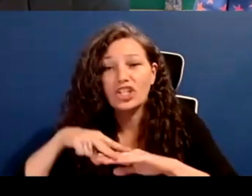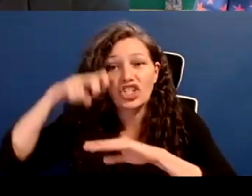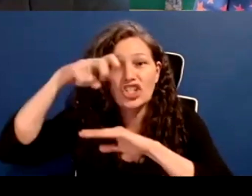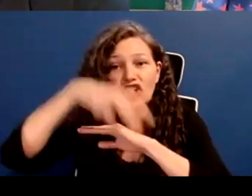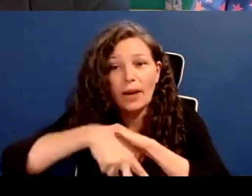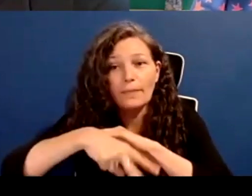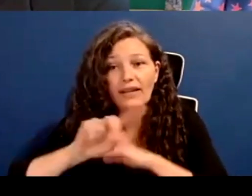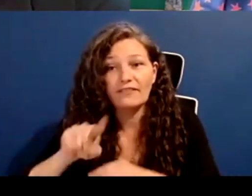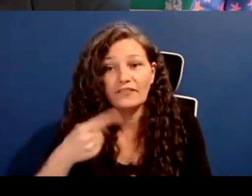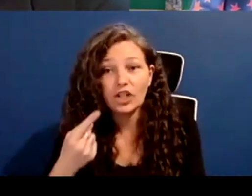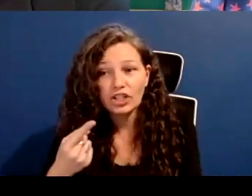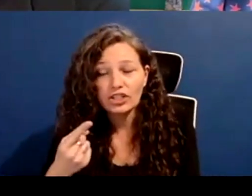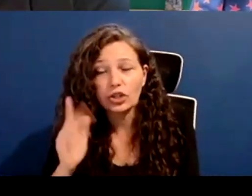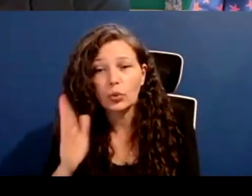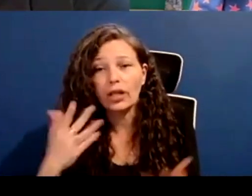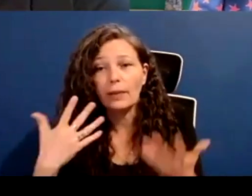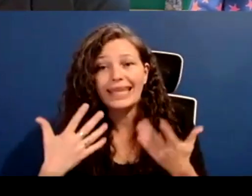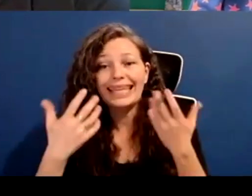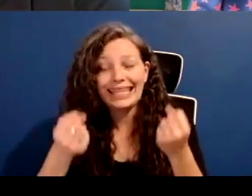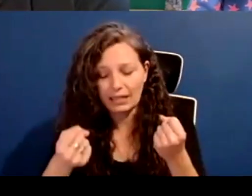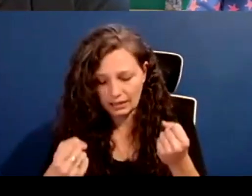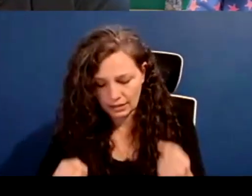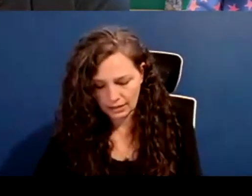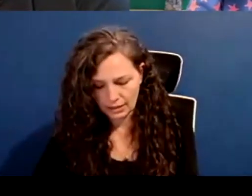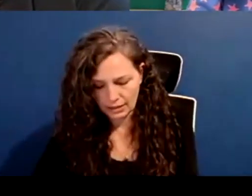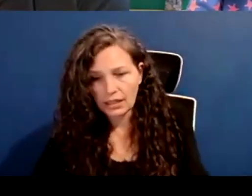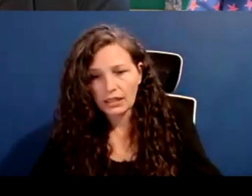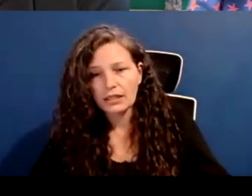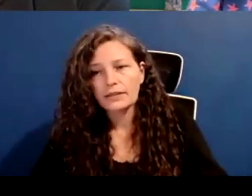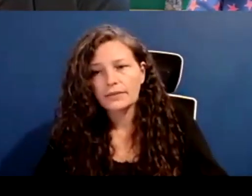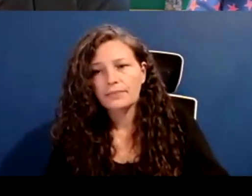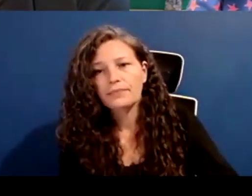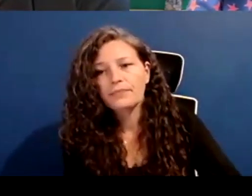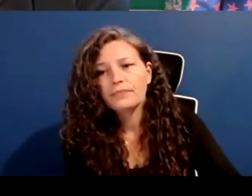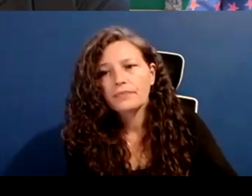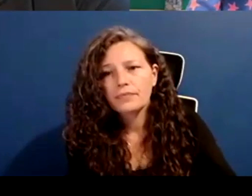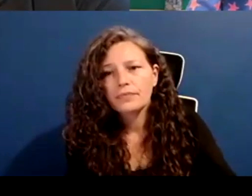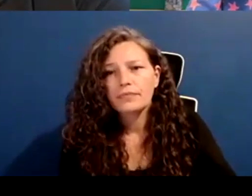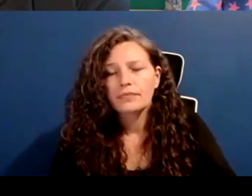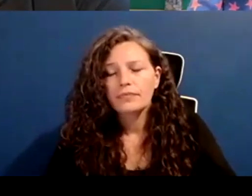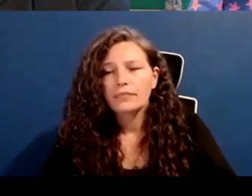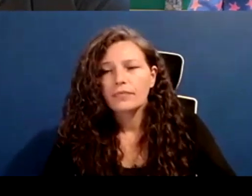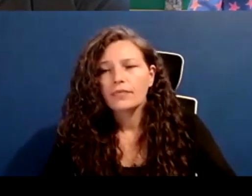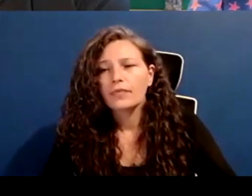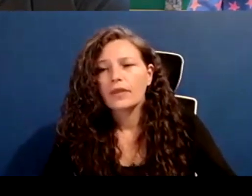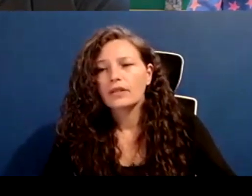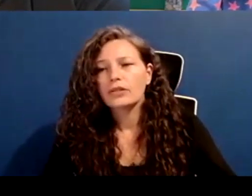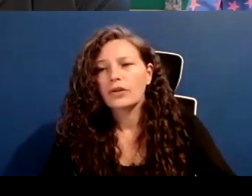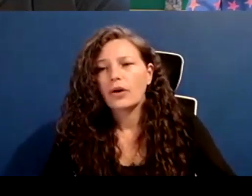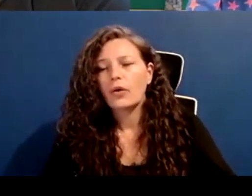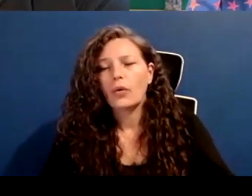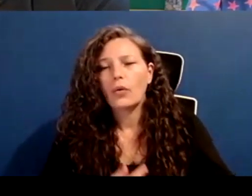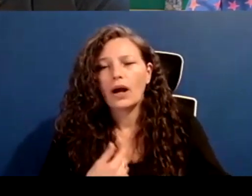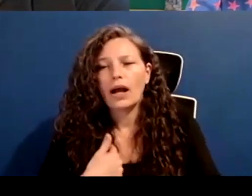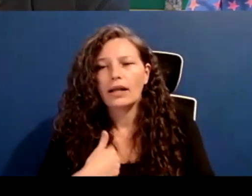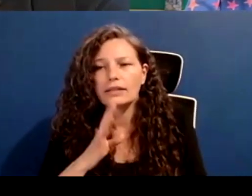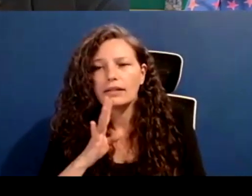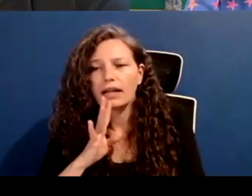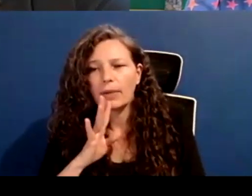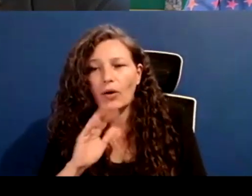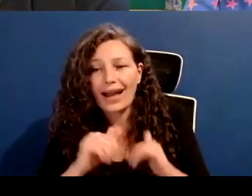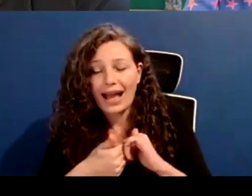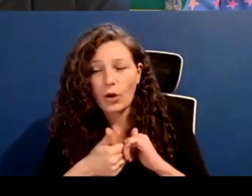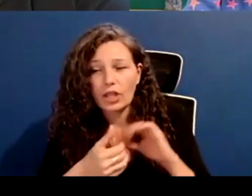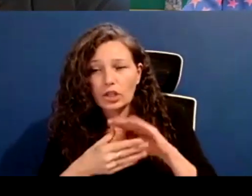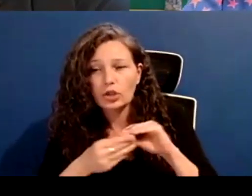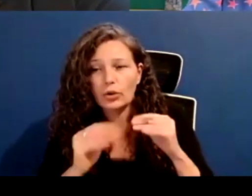And so one of the things that I previously talked about is about how a lot of times in the ways that that story is interpreted is